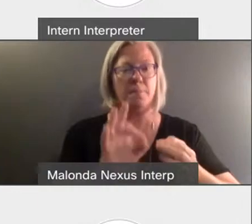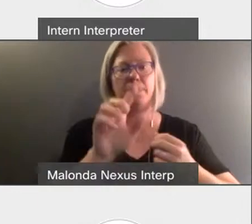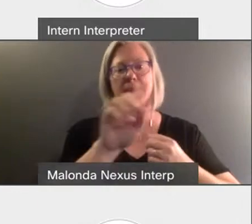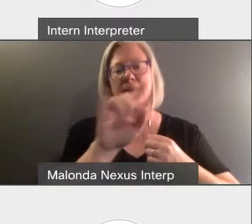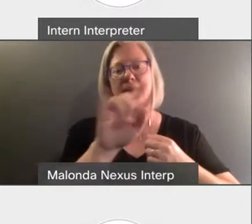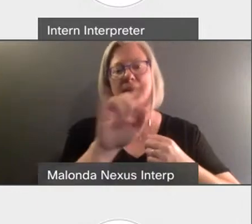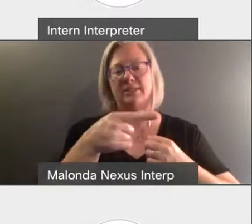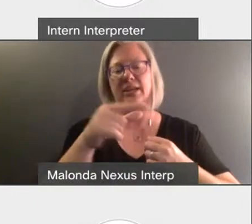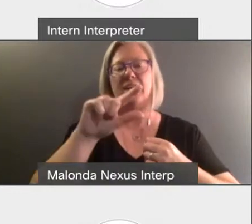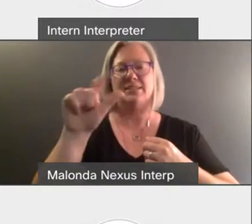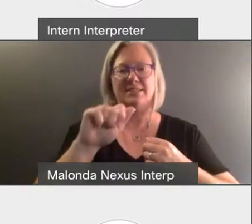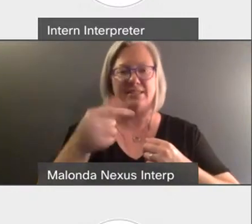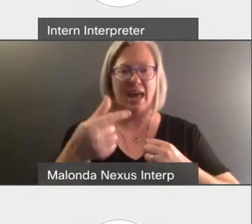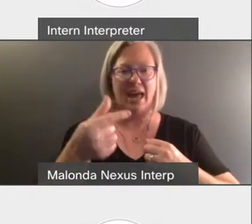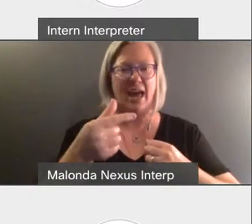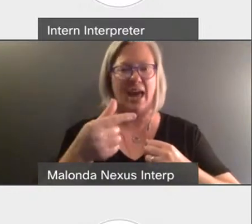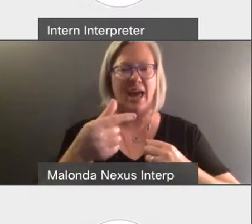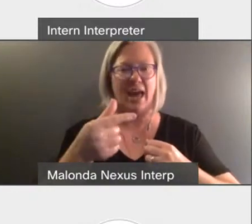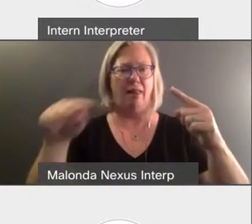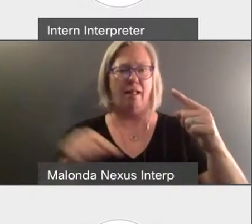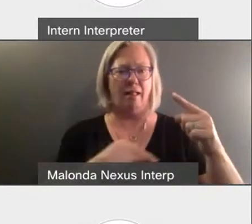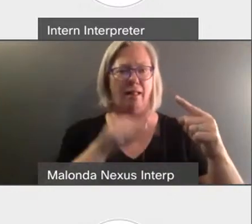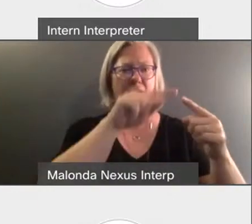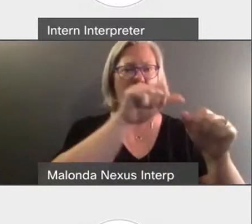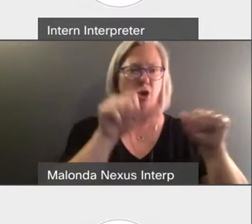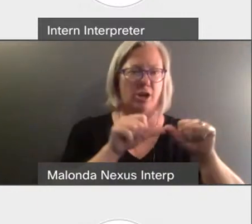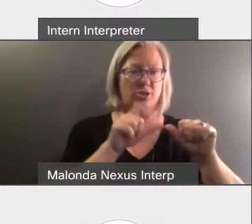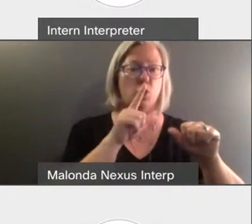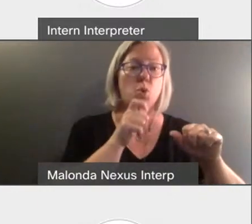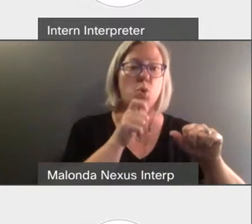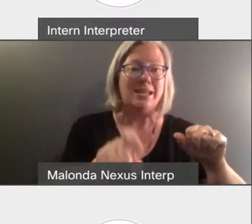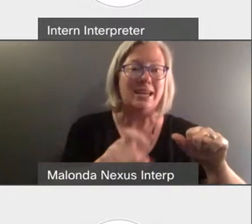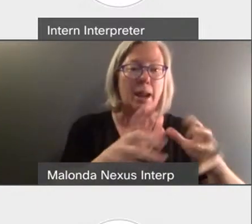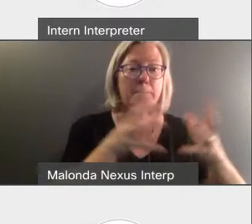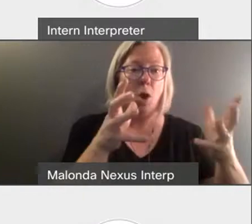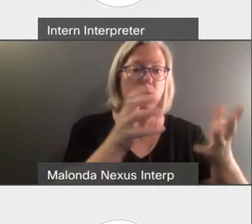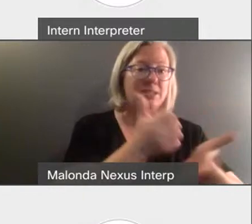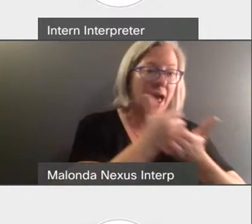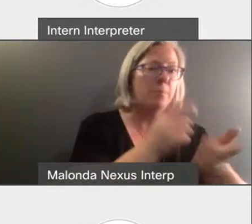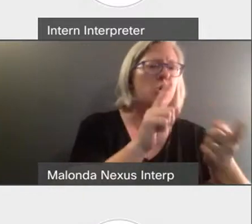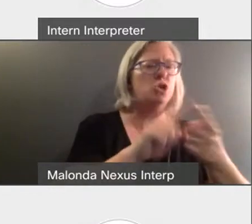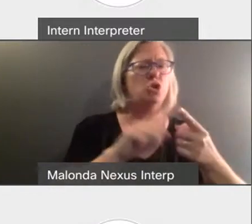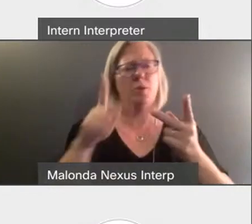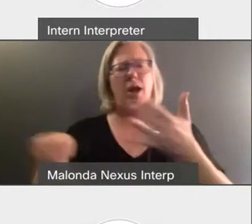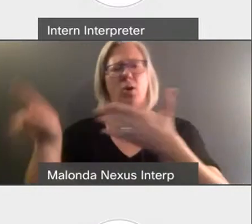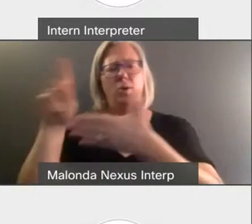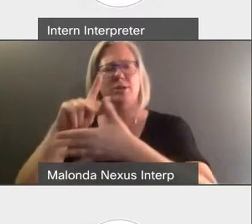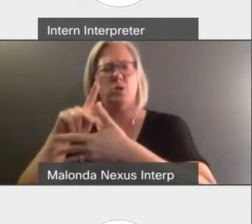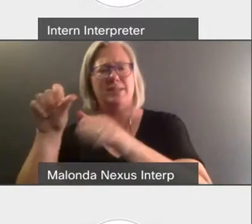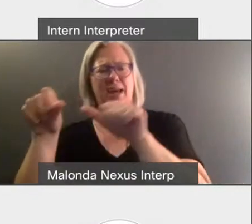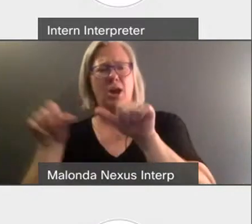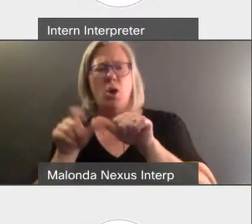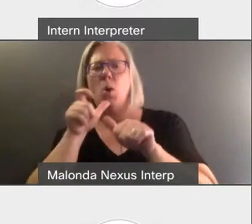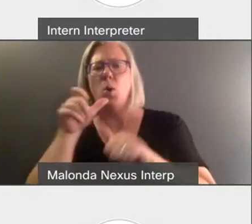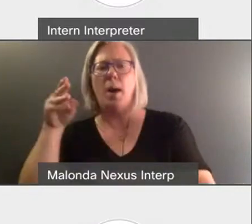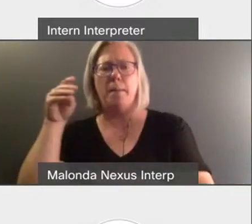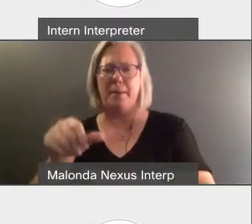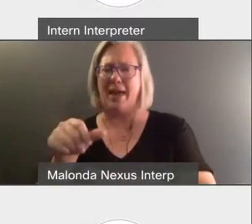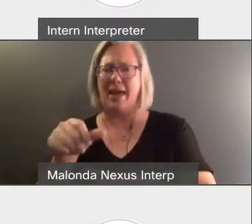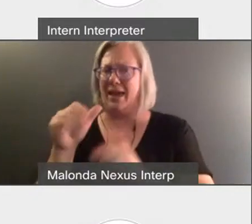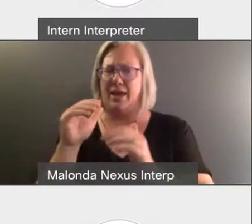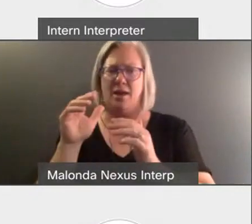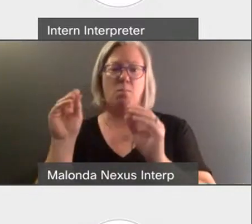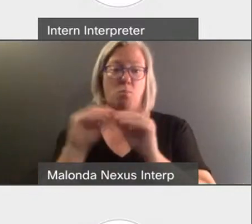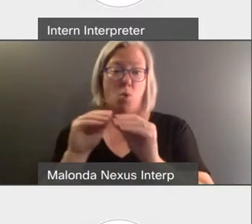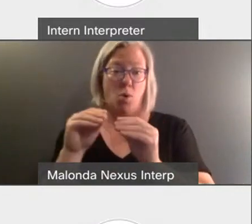Zigzagging around areas that need the most help in order to prioritize areas that pay the most taxes is not